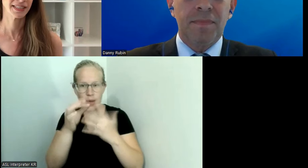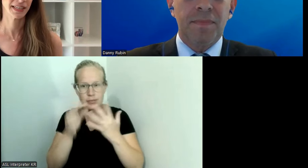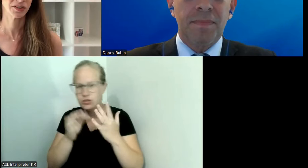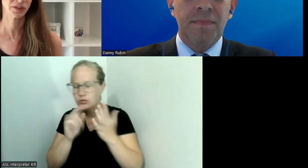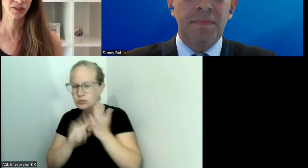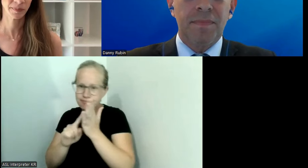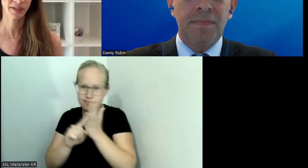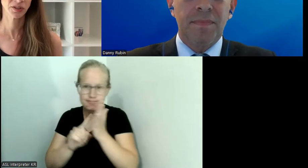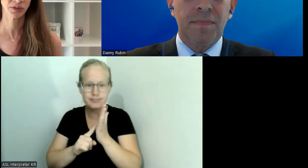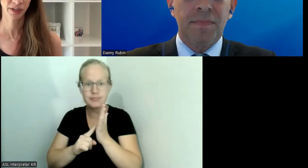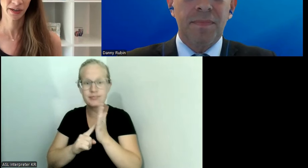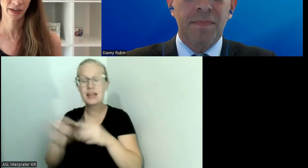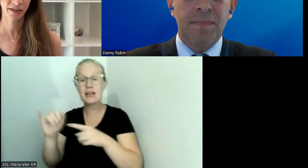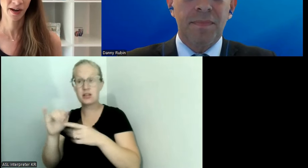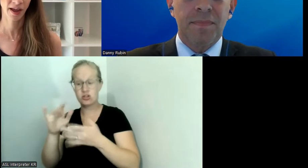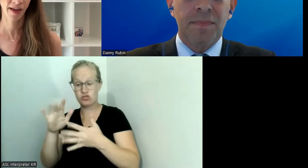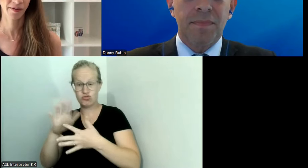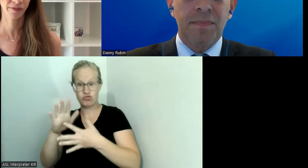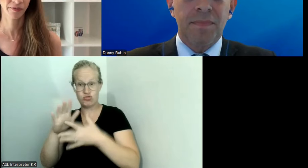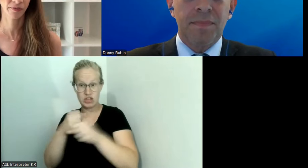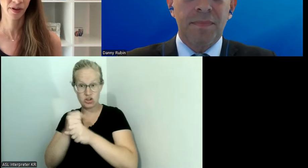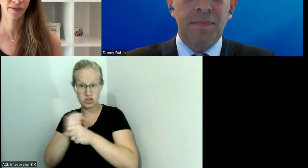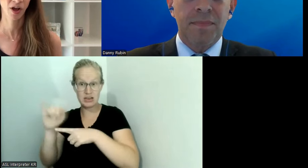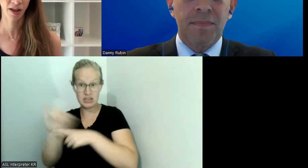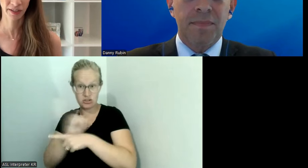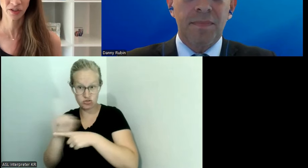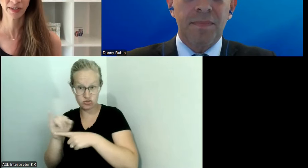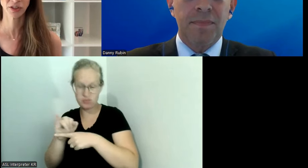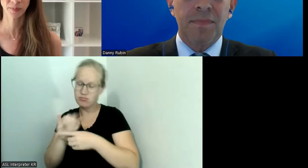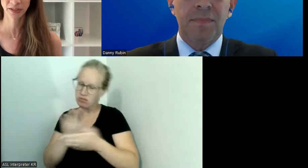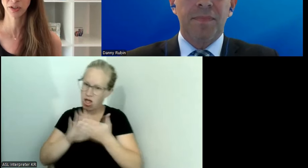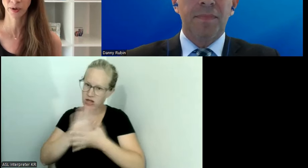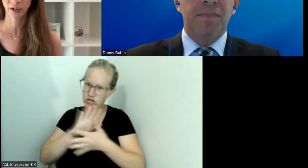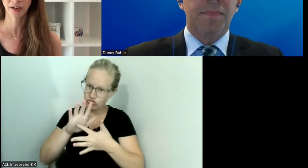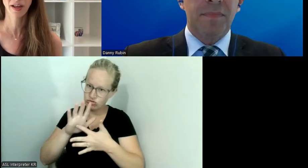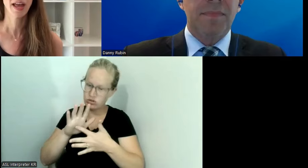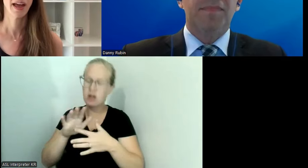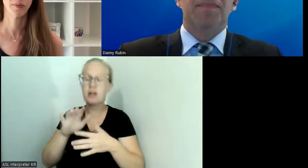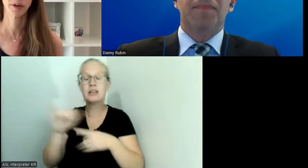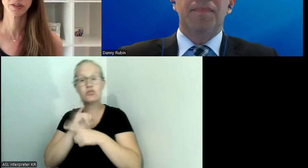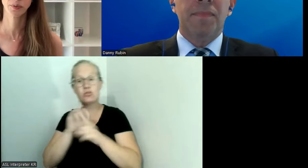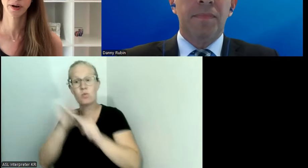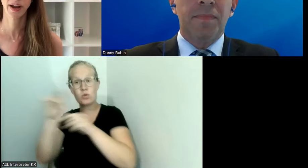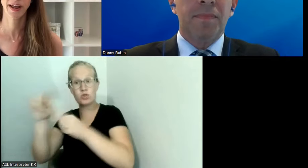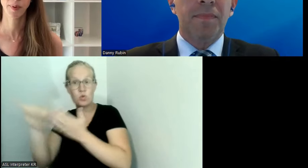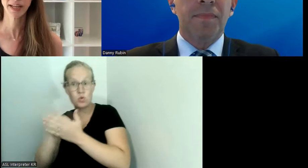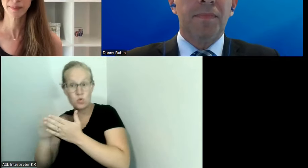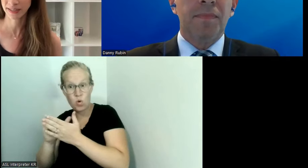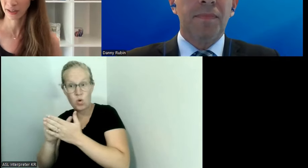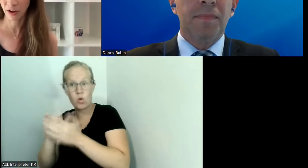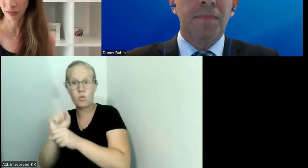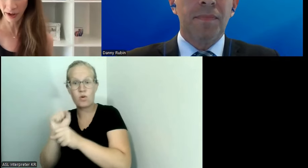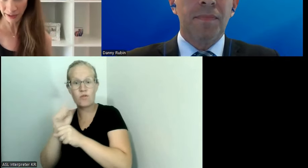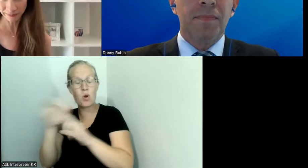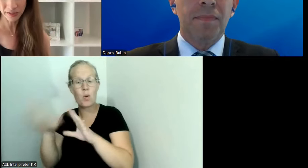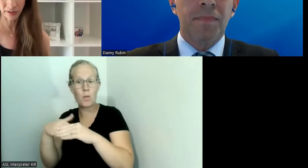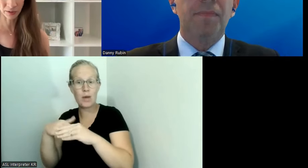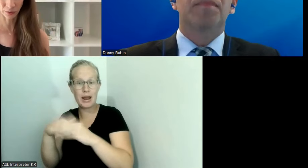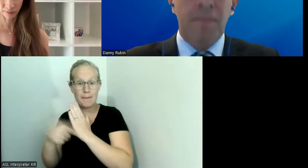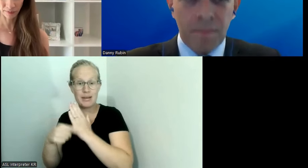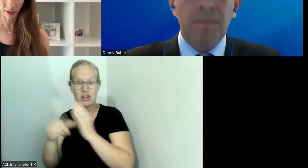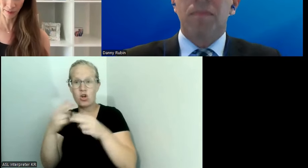and then I did an internship my junior year of, of college that took me to New York and I worked for a wedding magazine called the